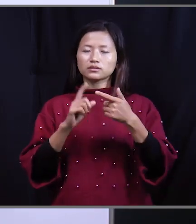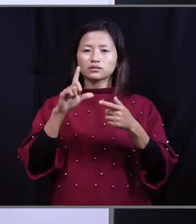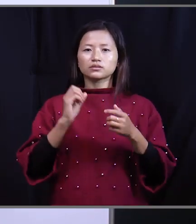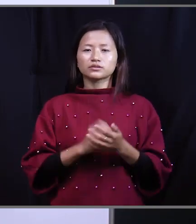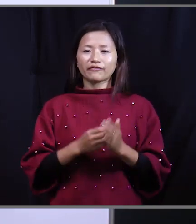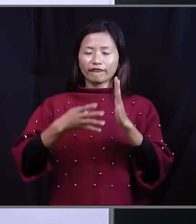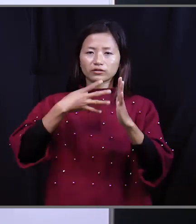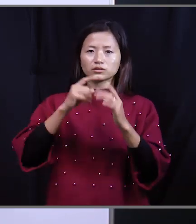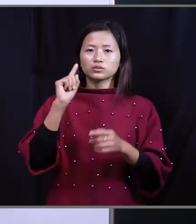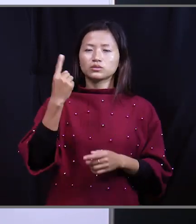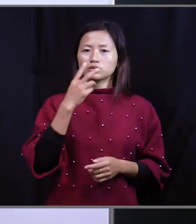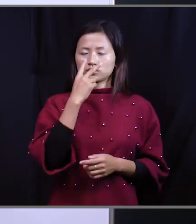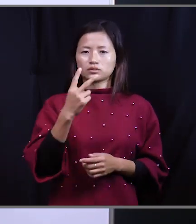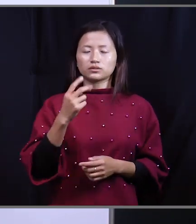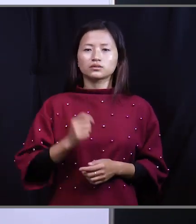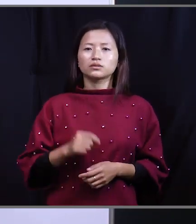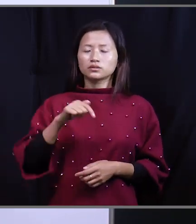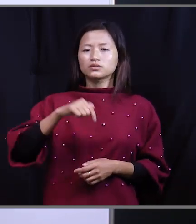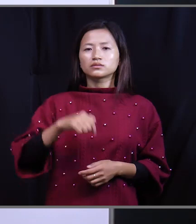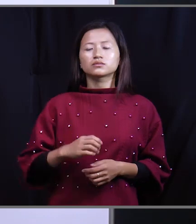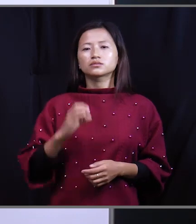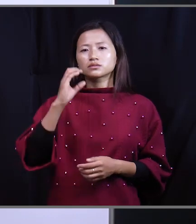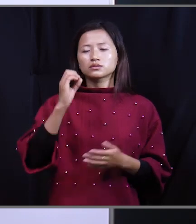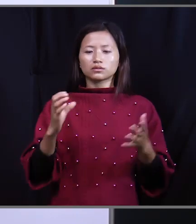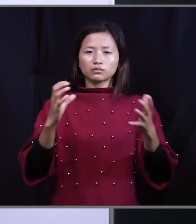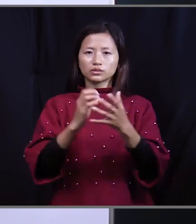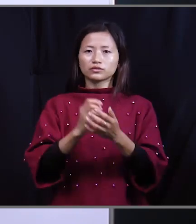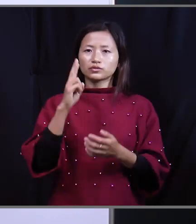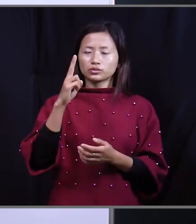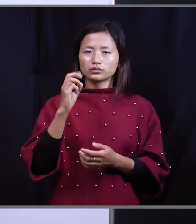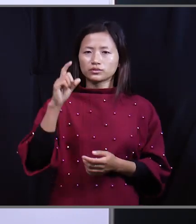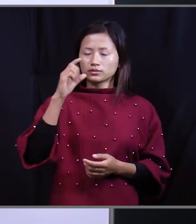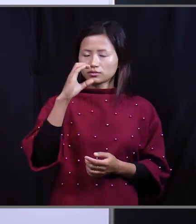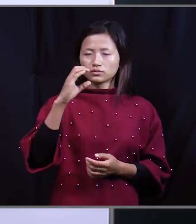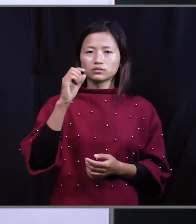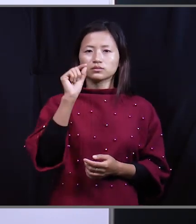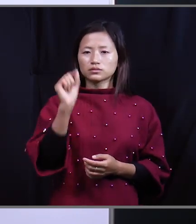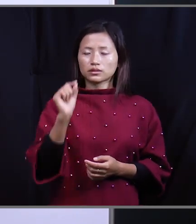in telophase 1, you will see that now they are composed of two cells, which is haploid